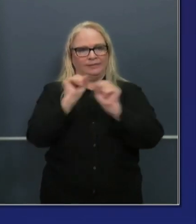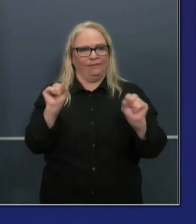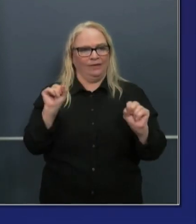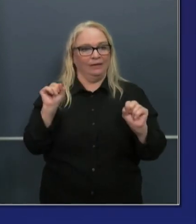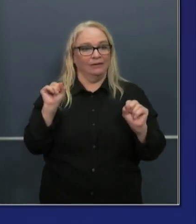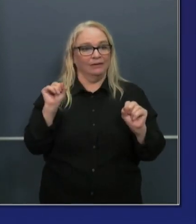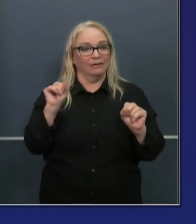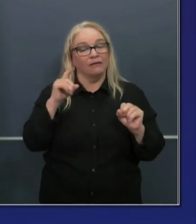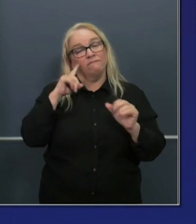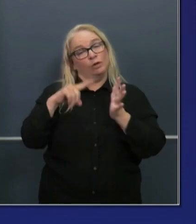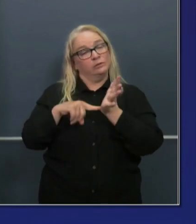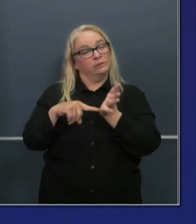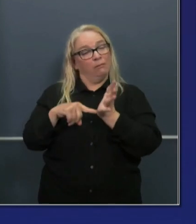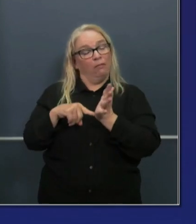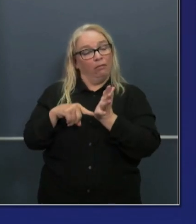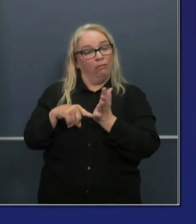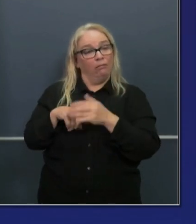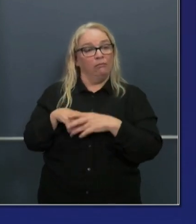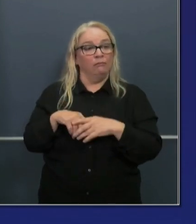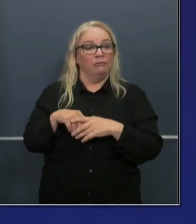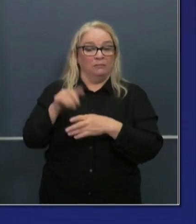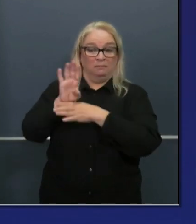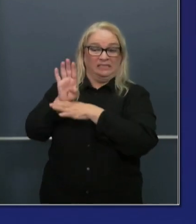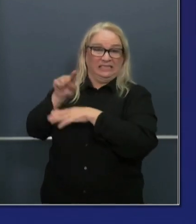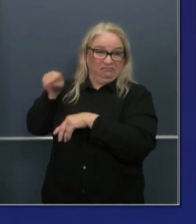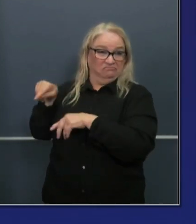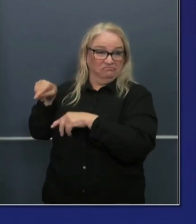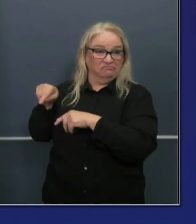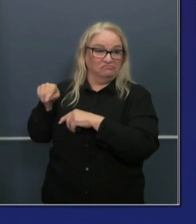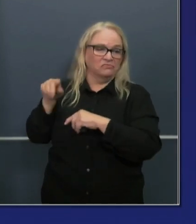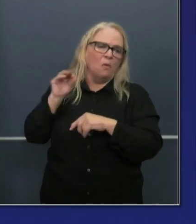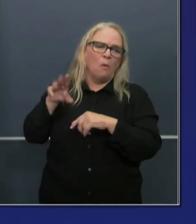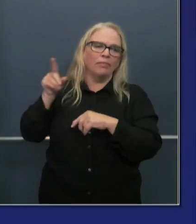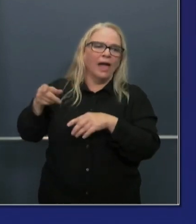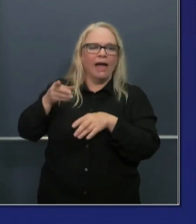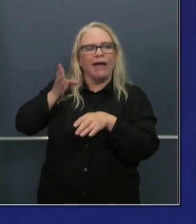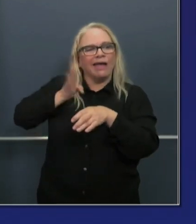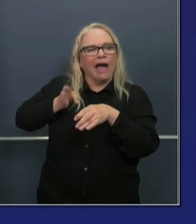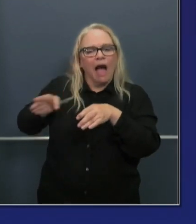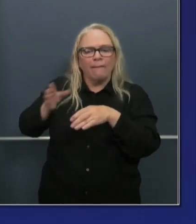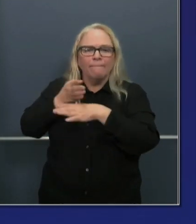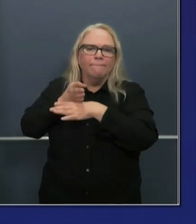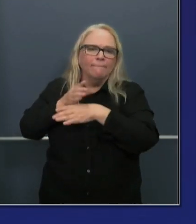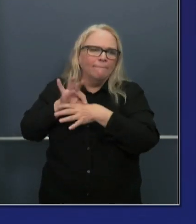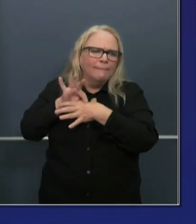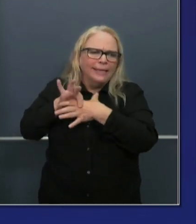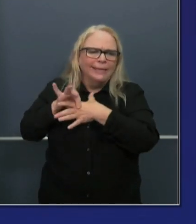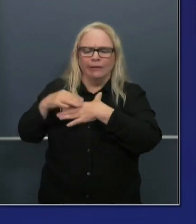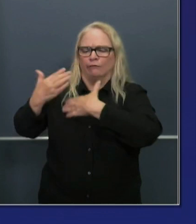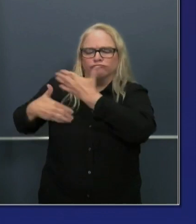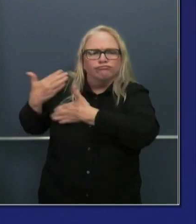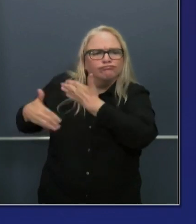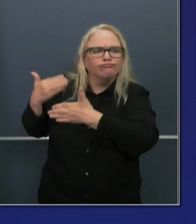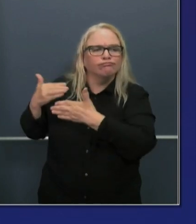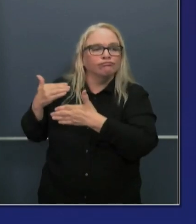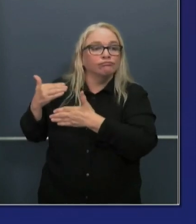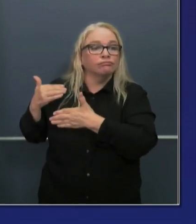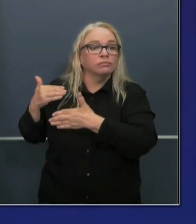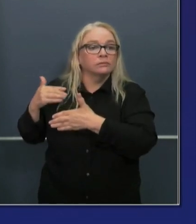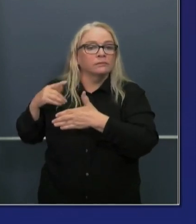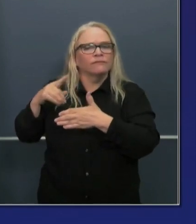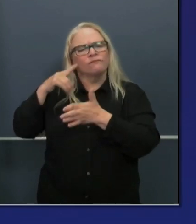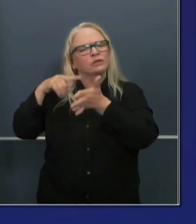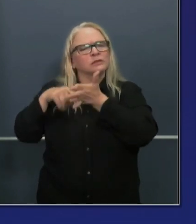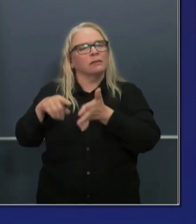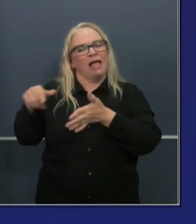meatpacking facilities. One should not have to put their life at risk to go to work as an essential worker. And so that's why we have